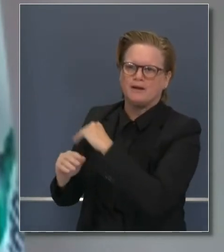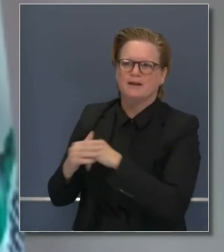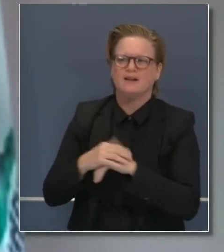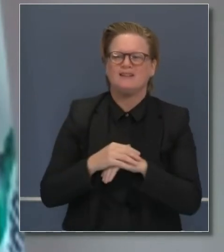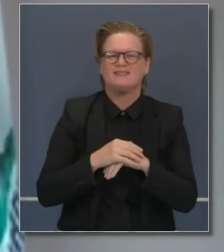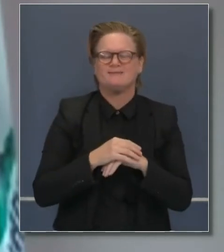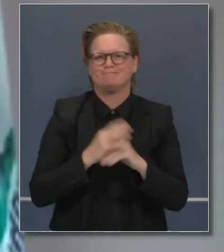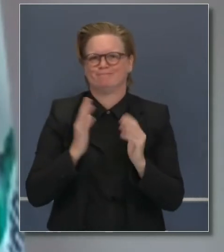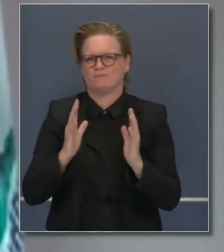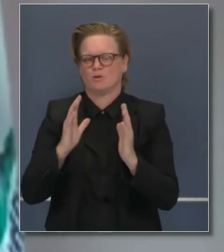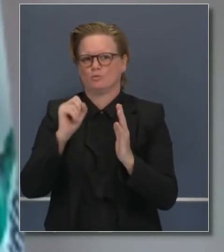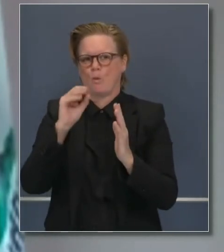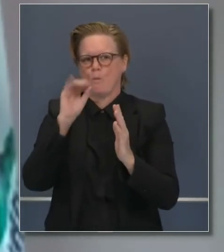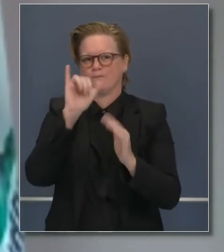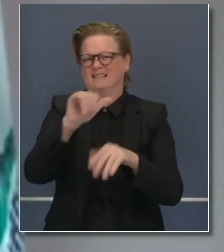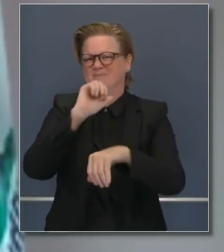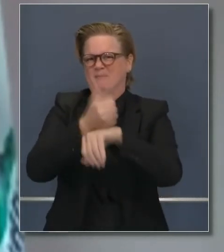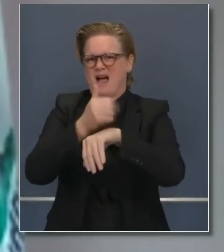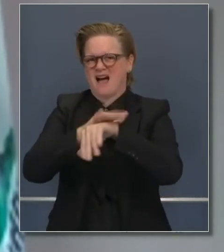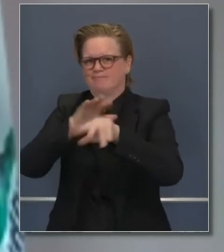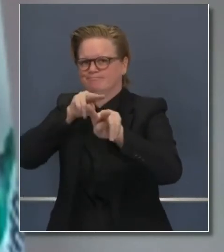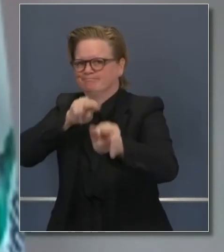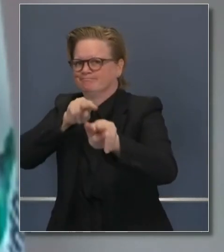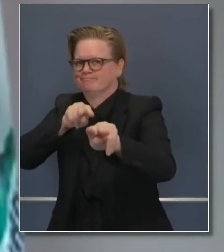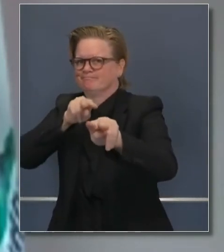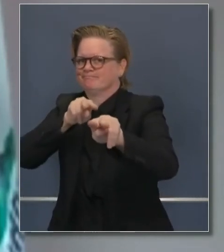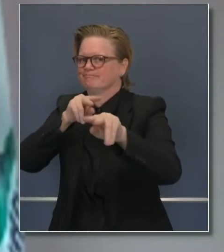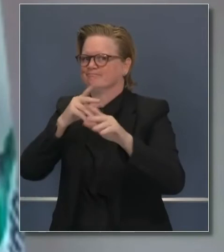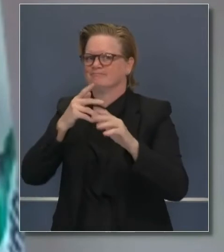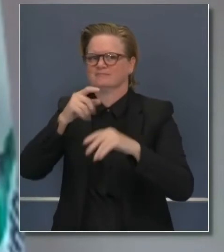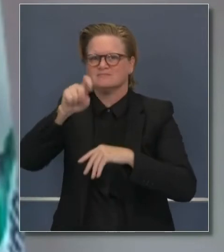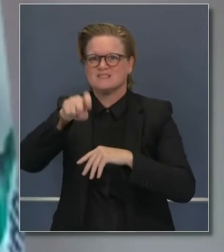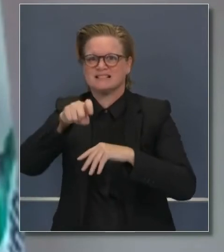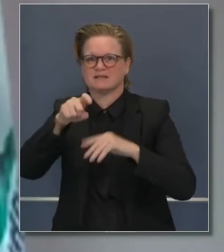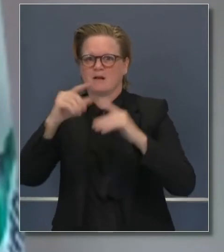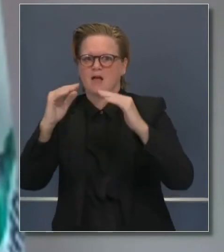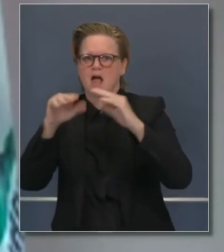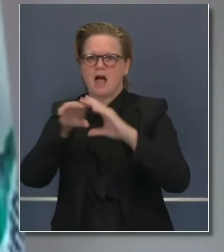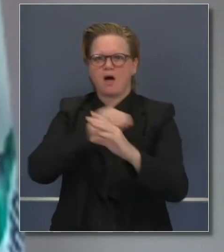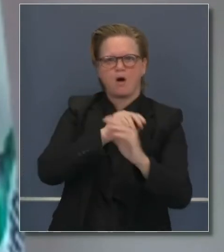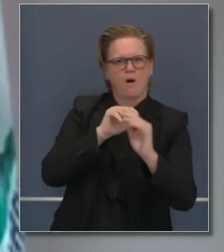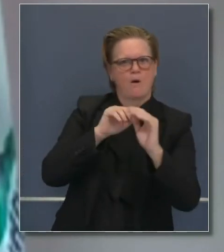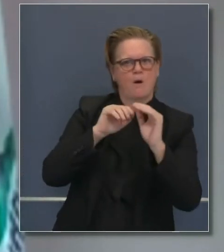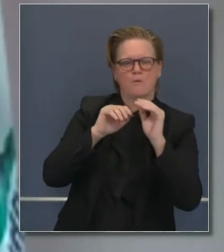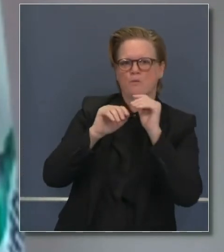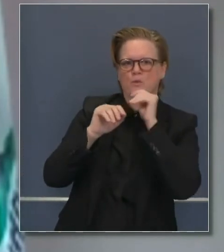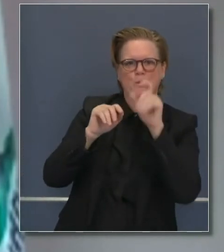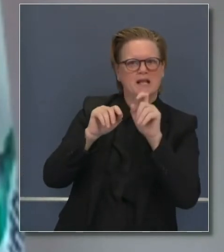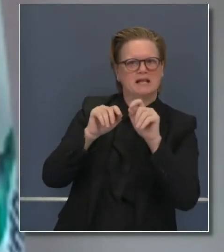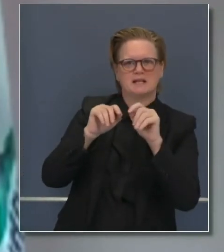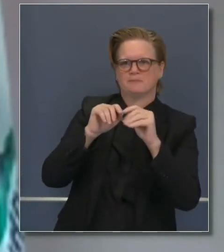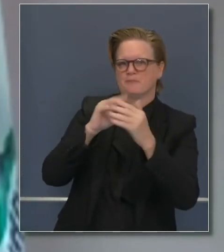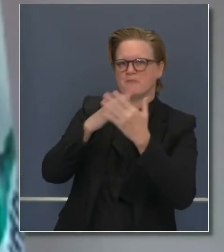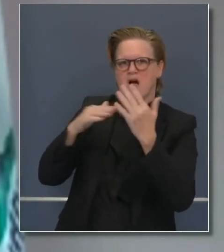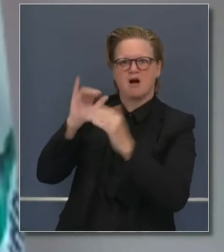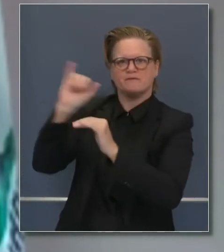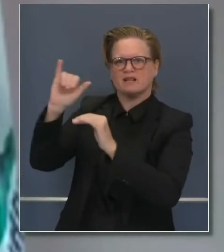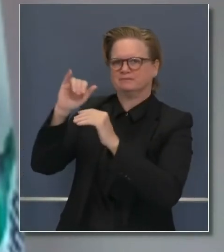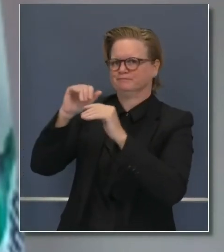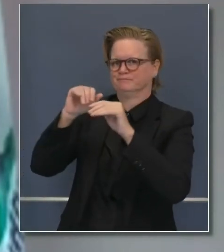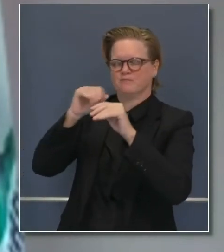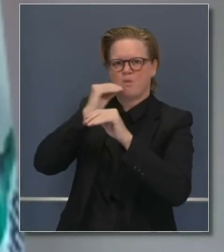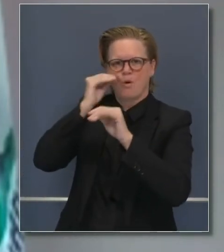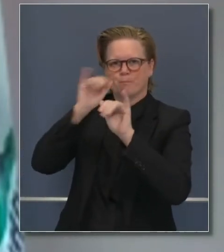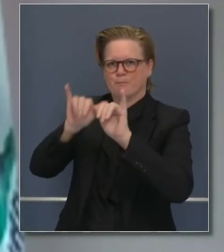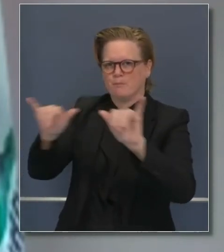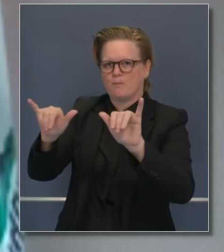putting the order in place, that we should see projections of our ICU capacity increase above 15%,